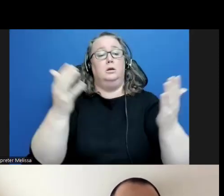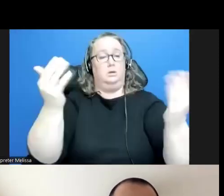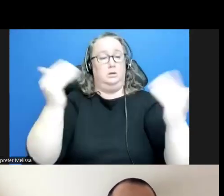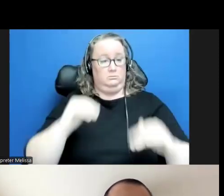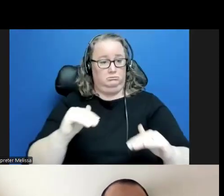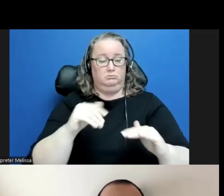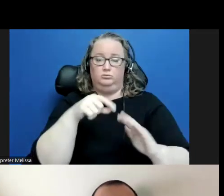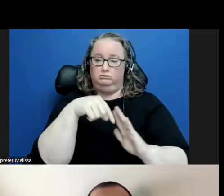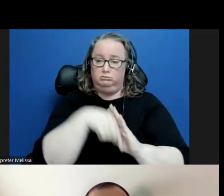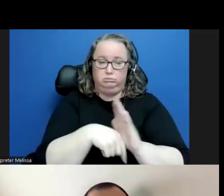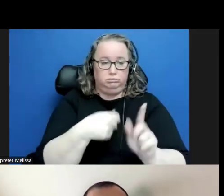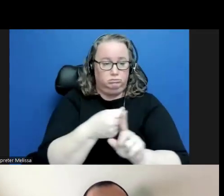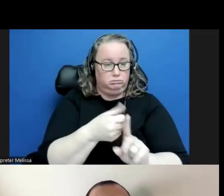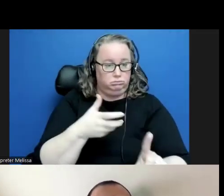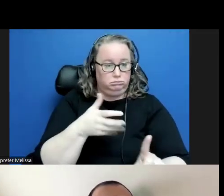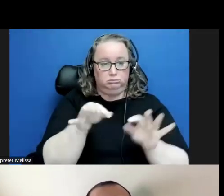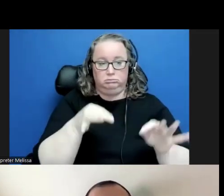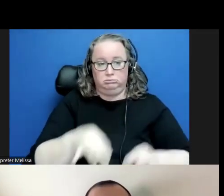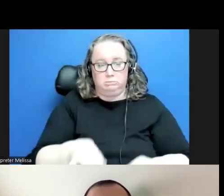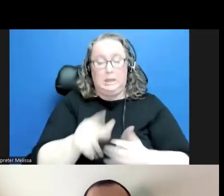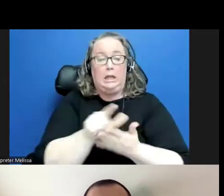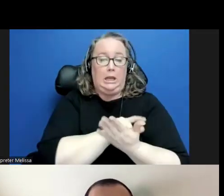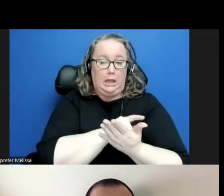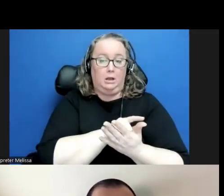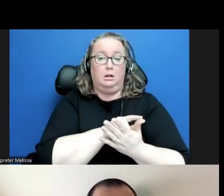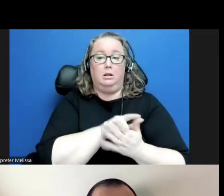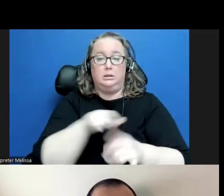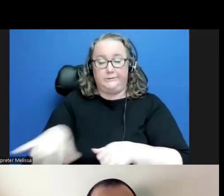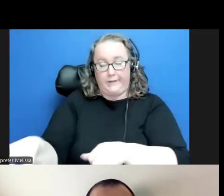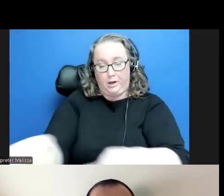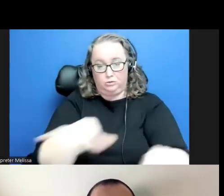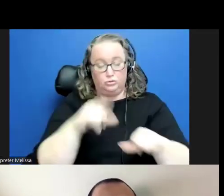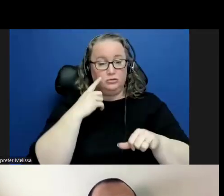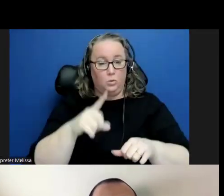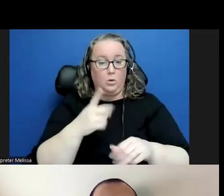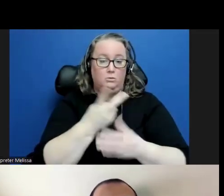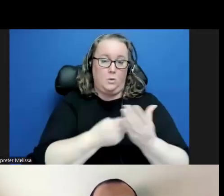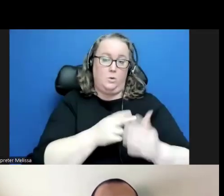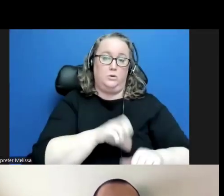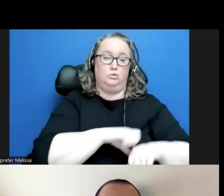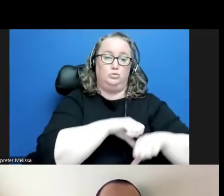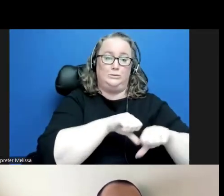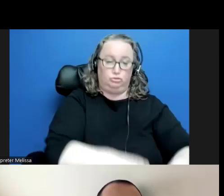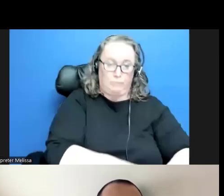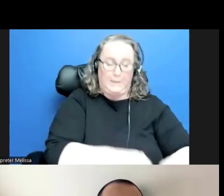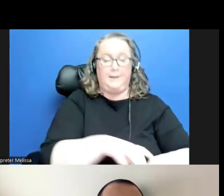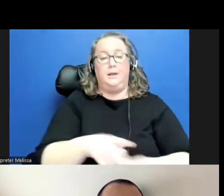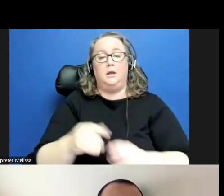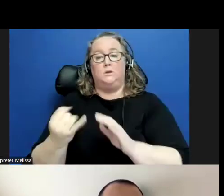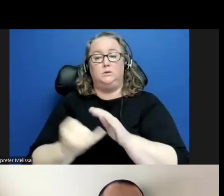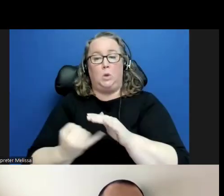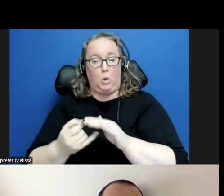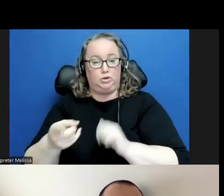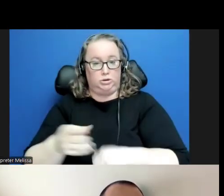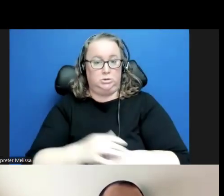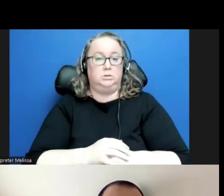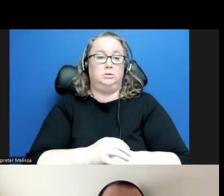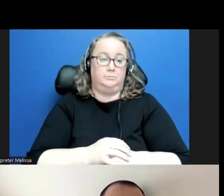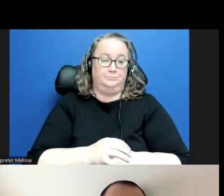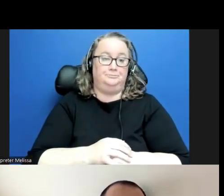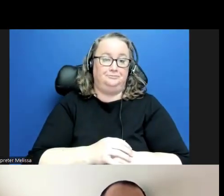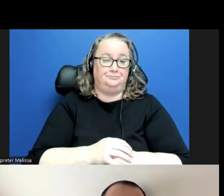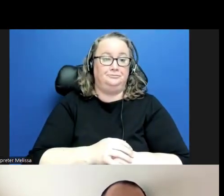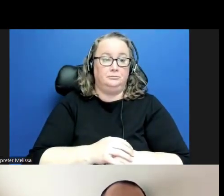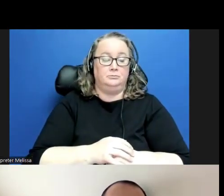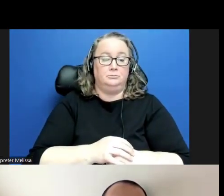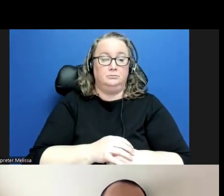discussion of the legal standards for restraint and seclusion, and then a